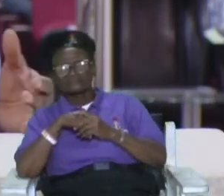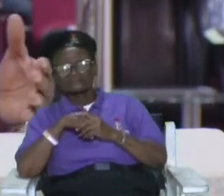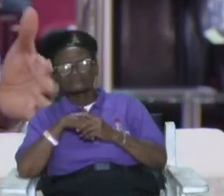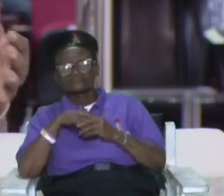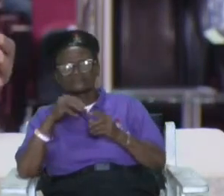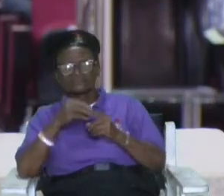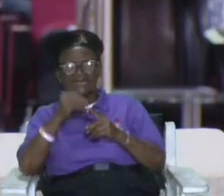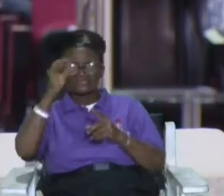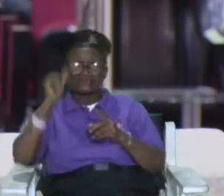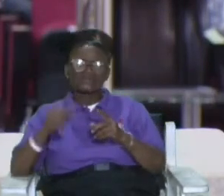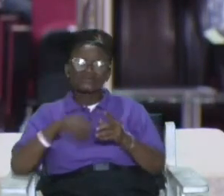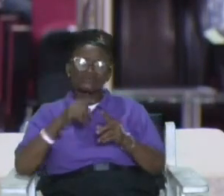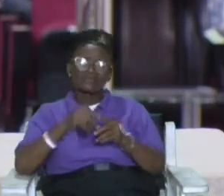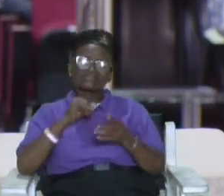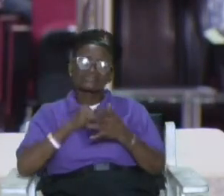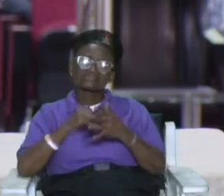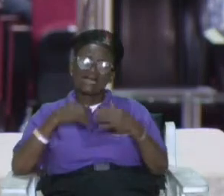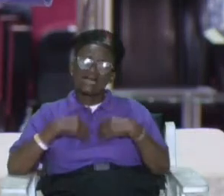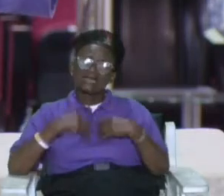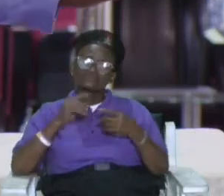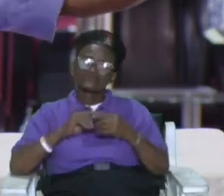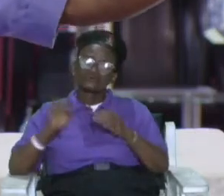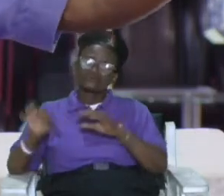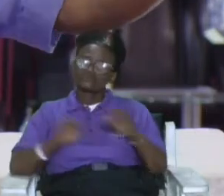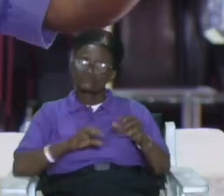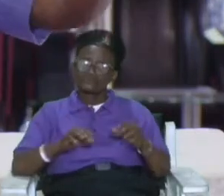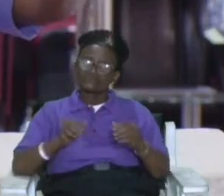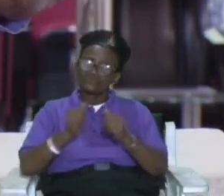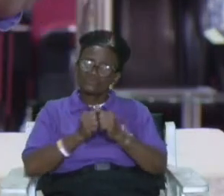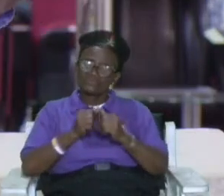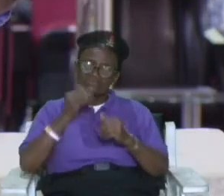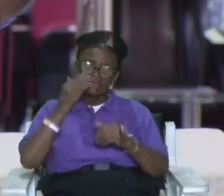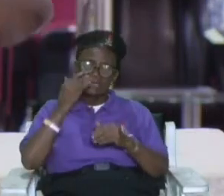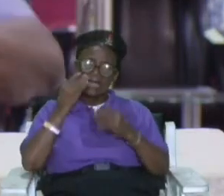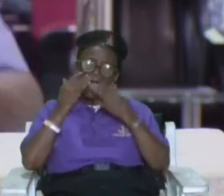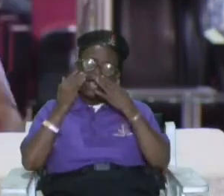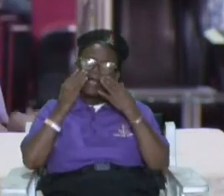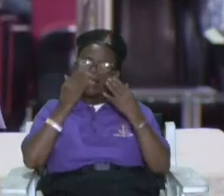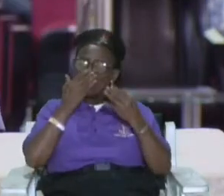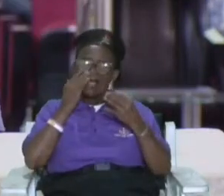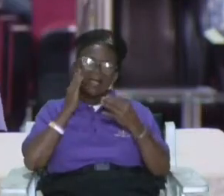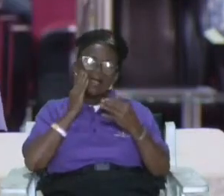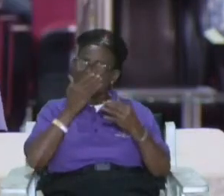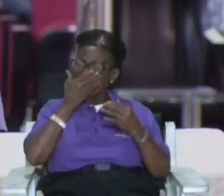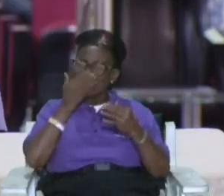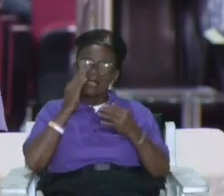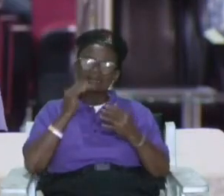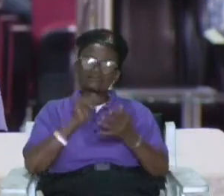Particularly when it has to do with handkerchiefs that are blessed.